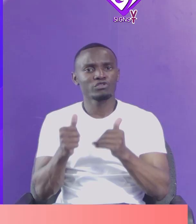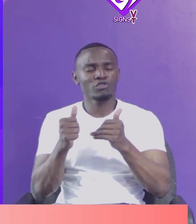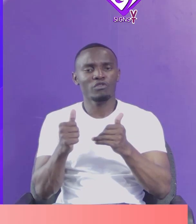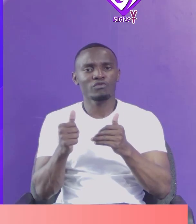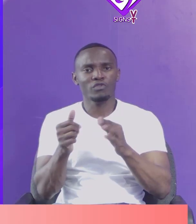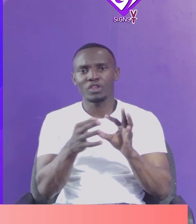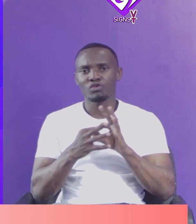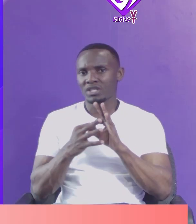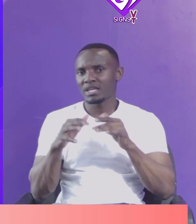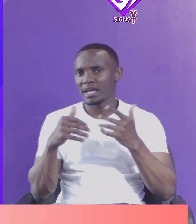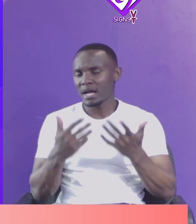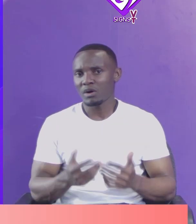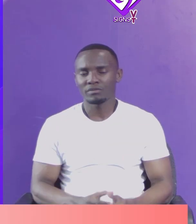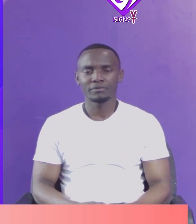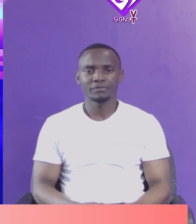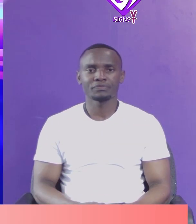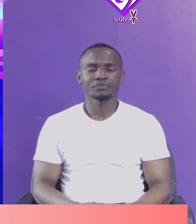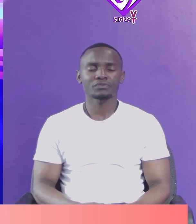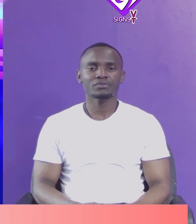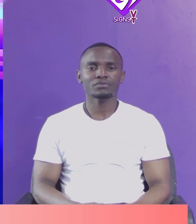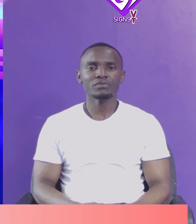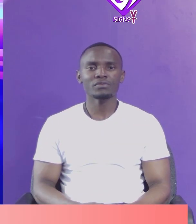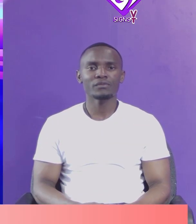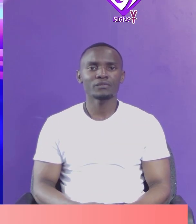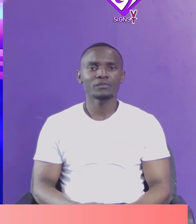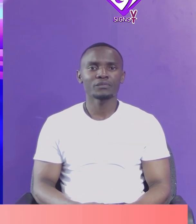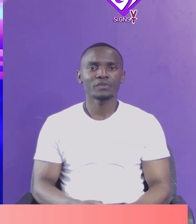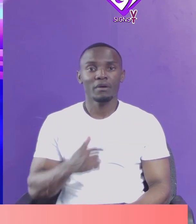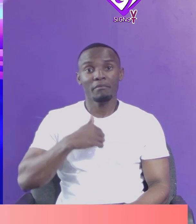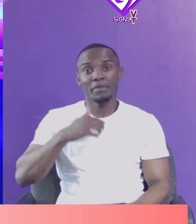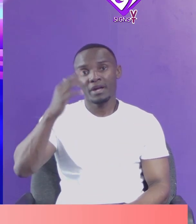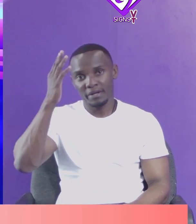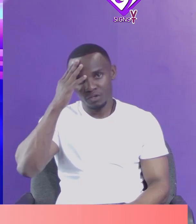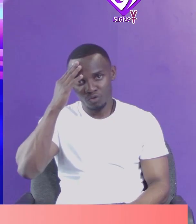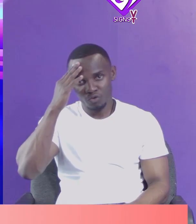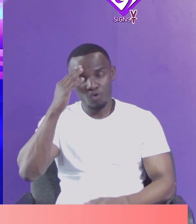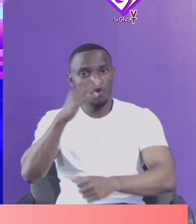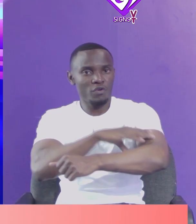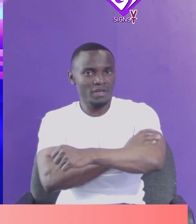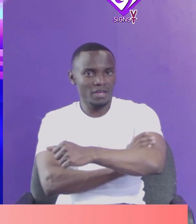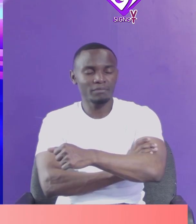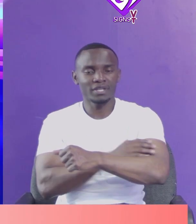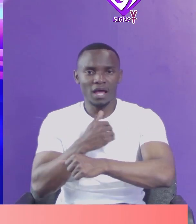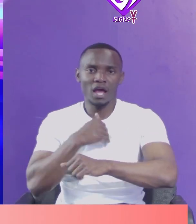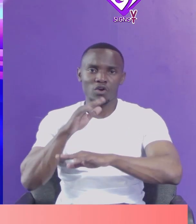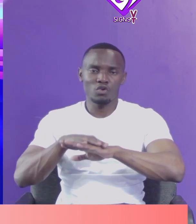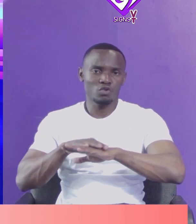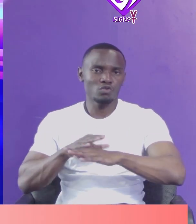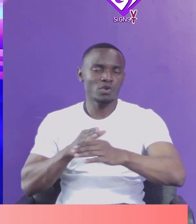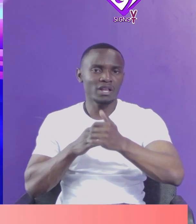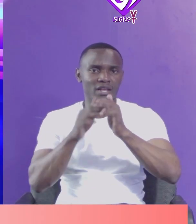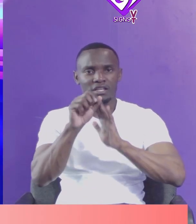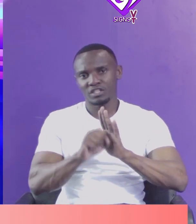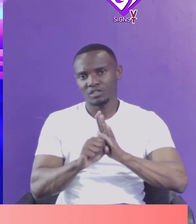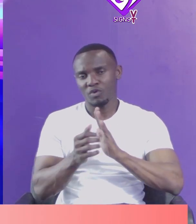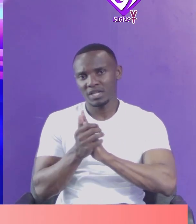I'm thinking like I know Van Dijk has shown like great leadership skills, not only in the Liverpool dressing room, right,